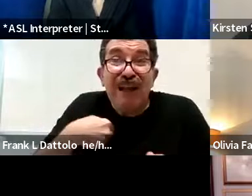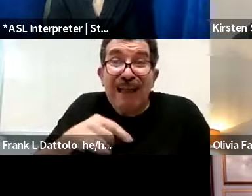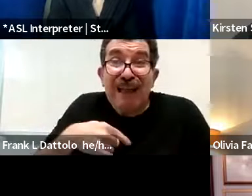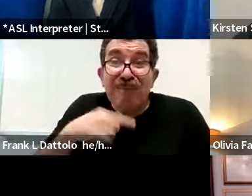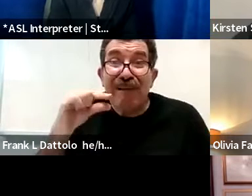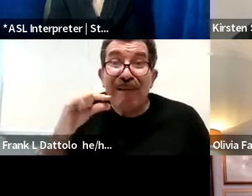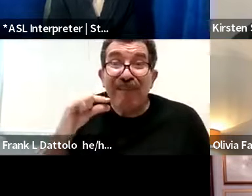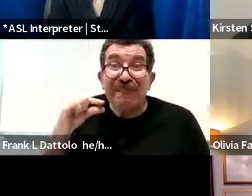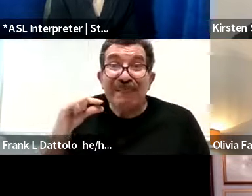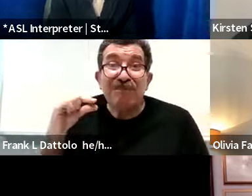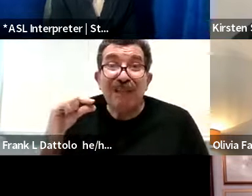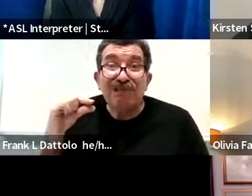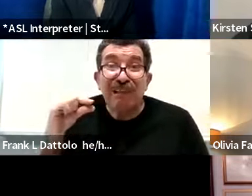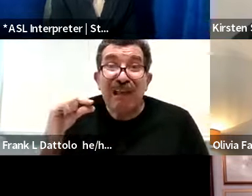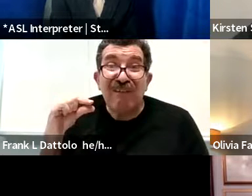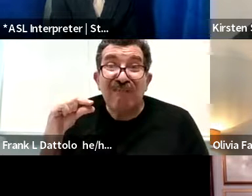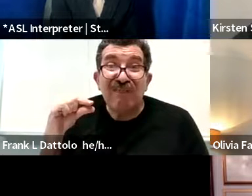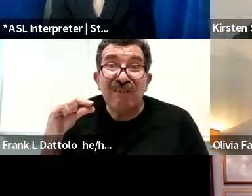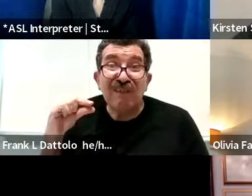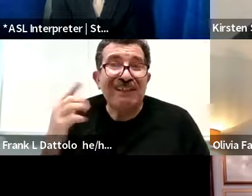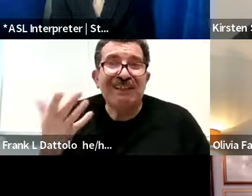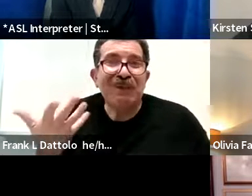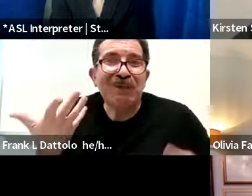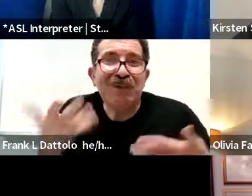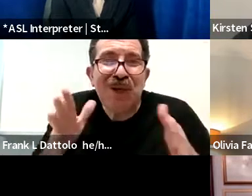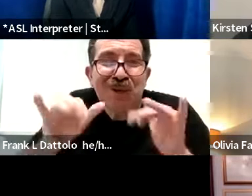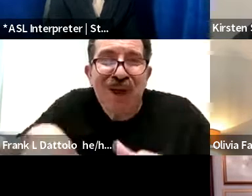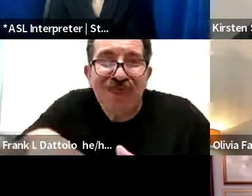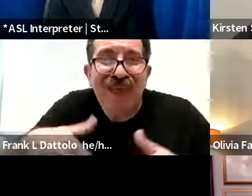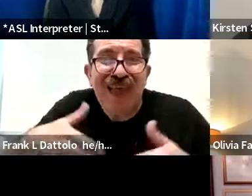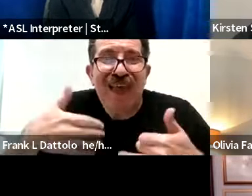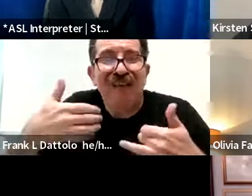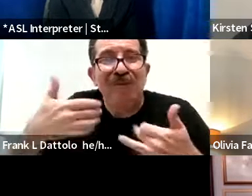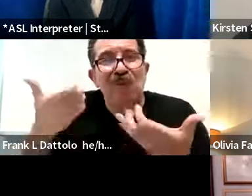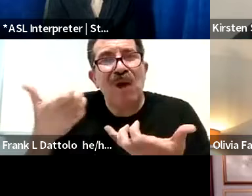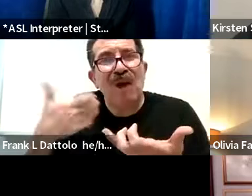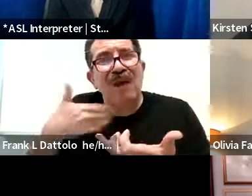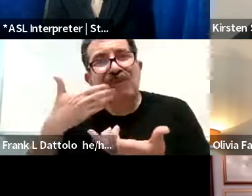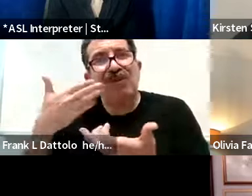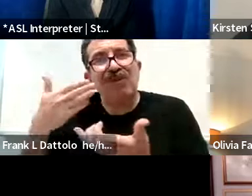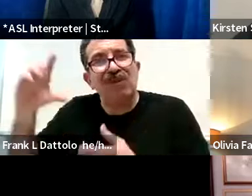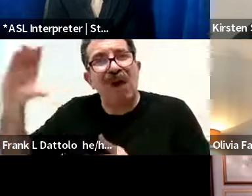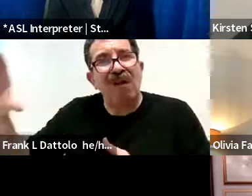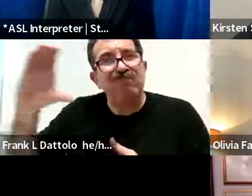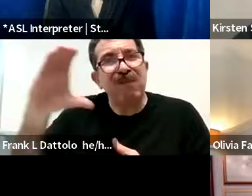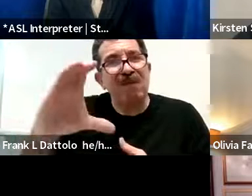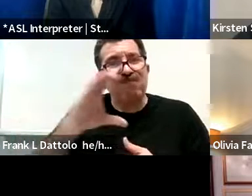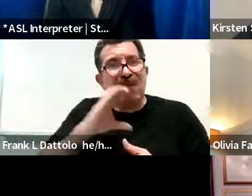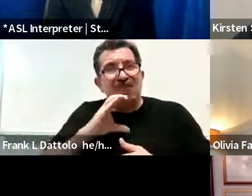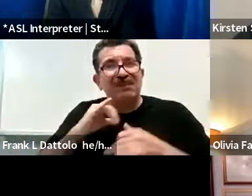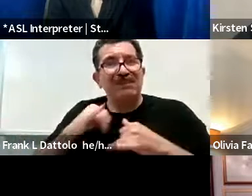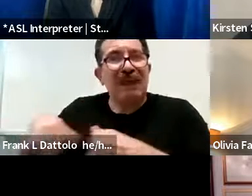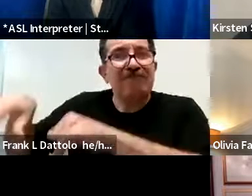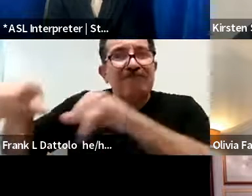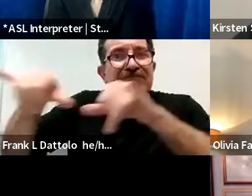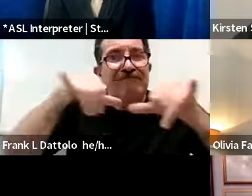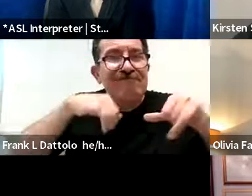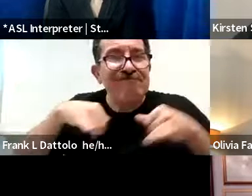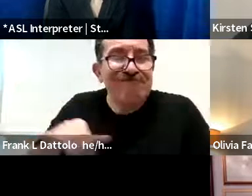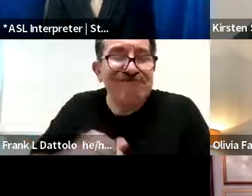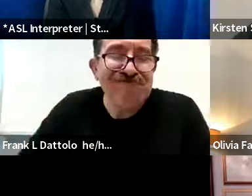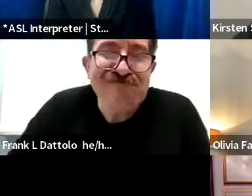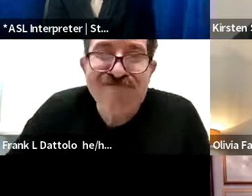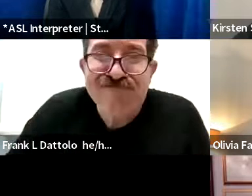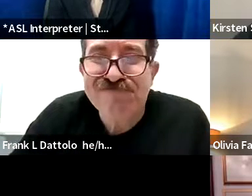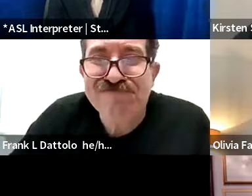You don't want your interpretation to be a lesser quality of the actual show. You don't want that at all. So everything